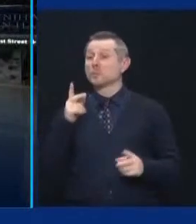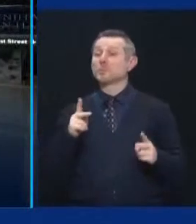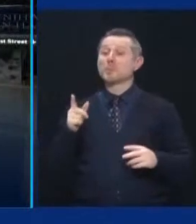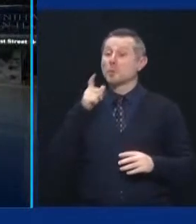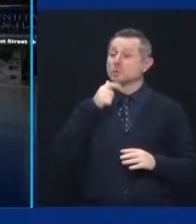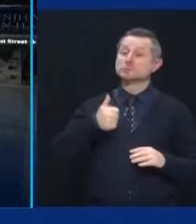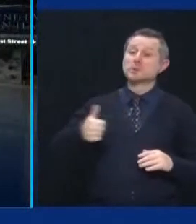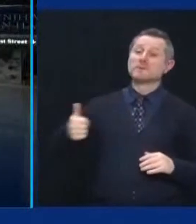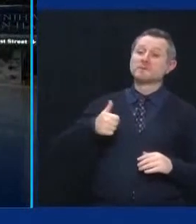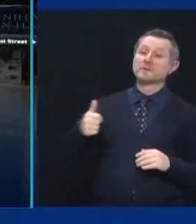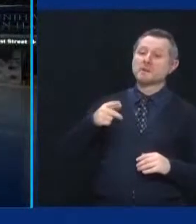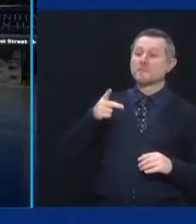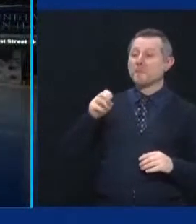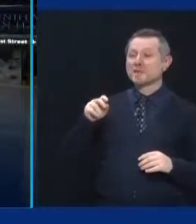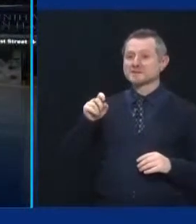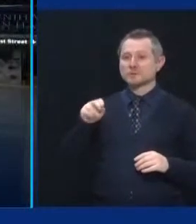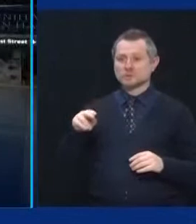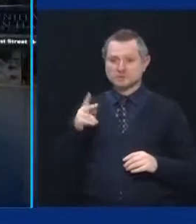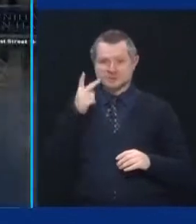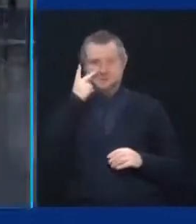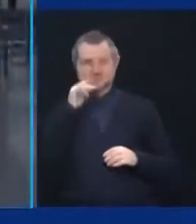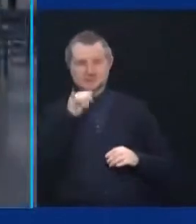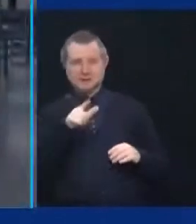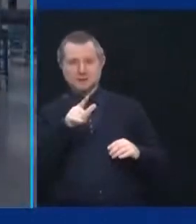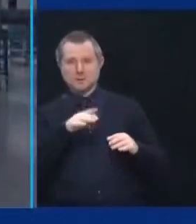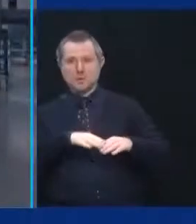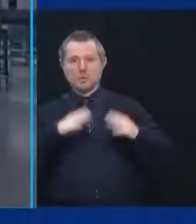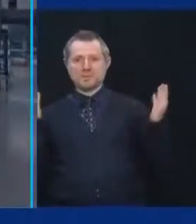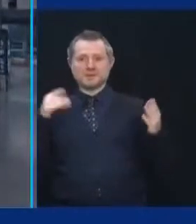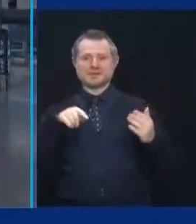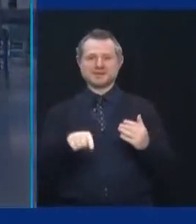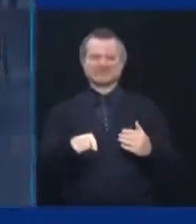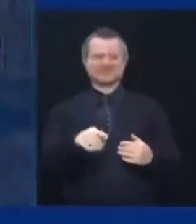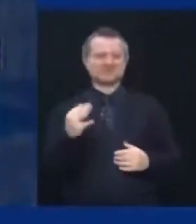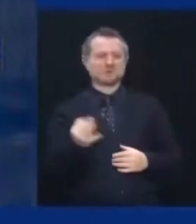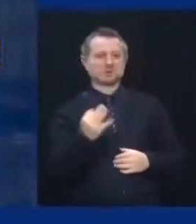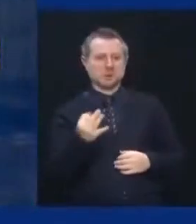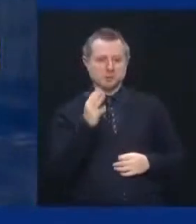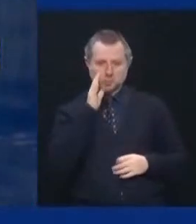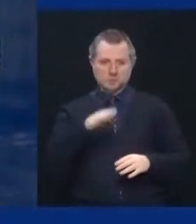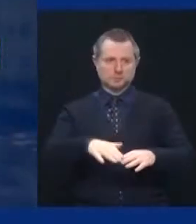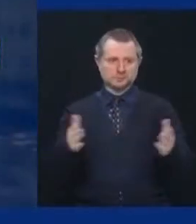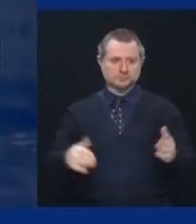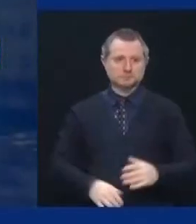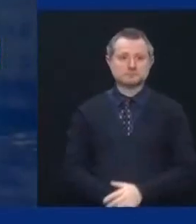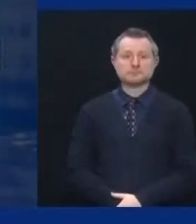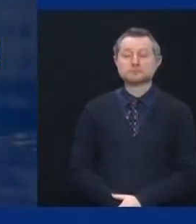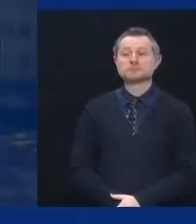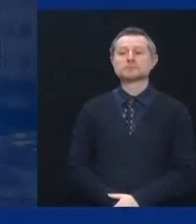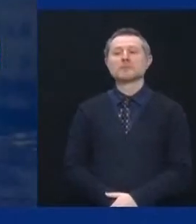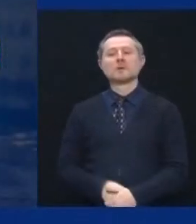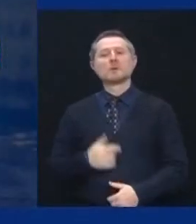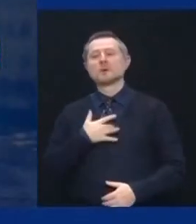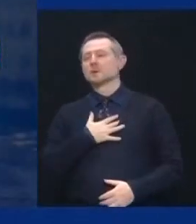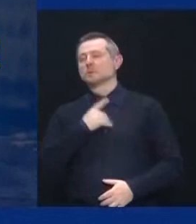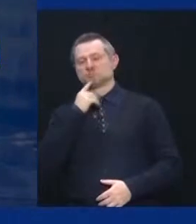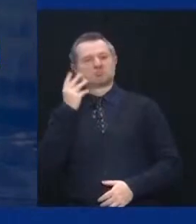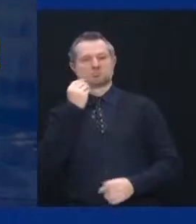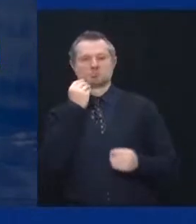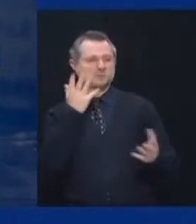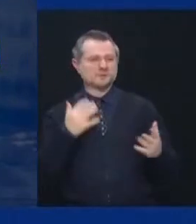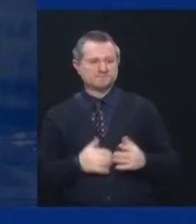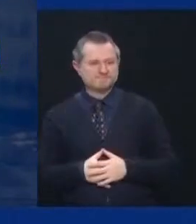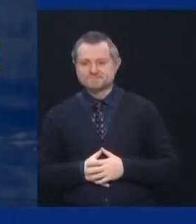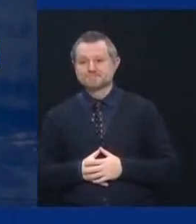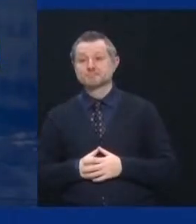around Penn, you'll see this soon enough. It opens on New Year's Day, but it's something special, and I want to thank everyone who was part of it. New Year's Eve is